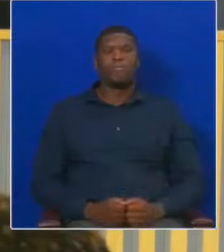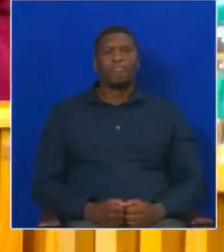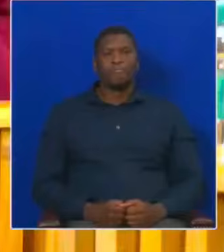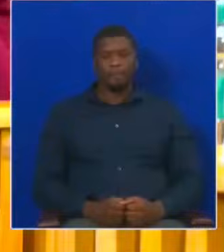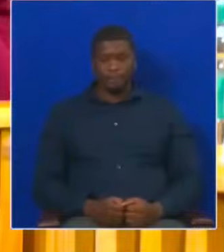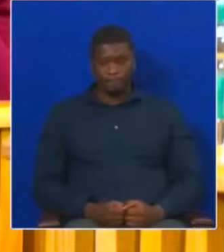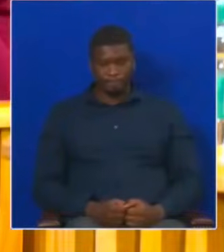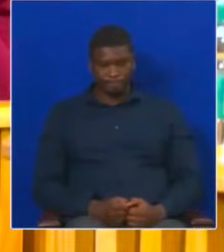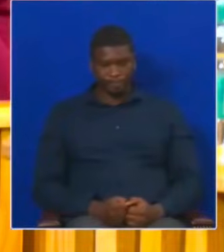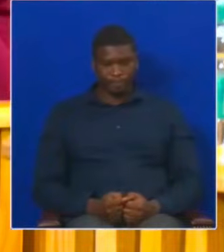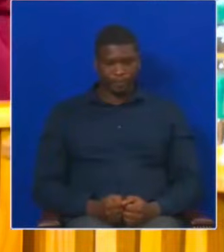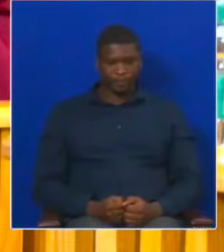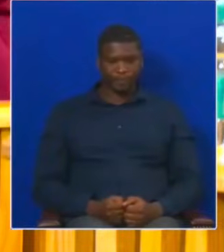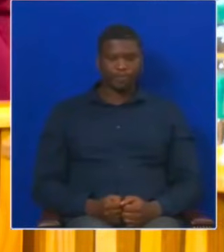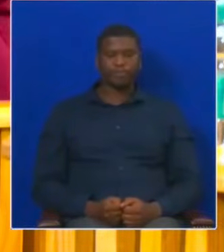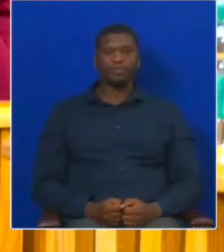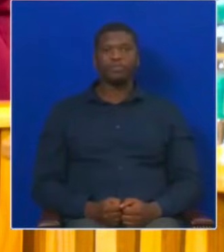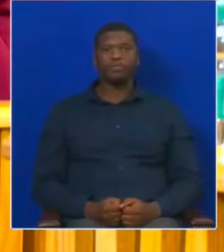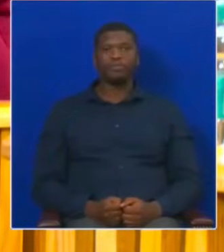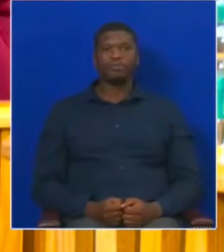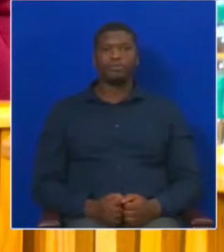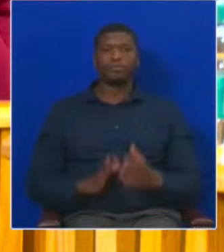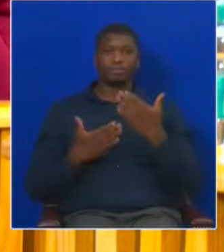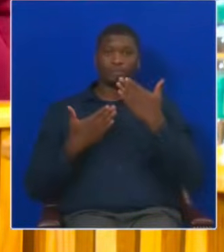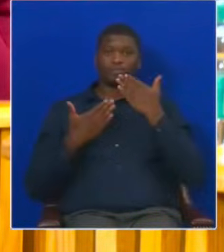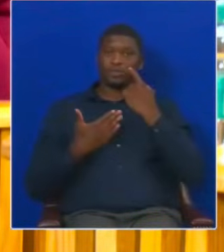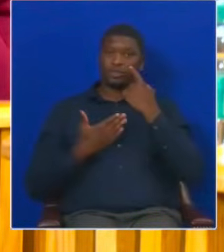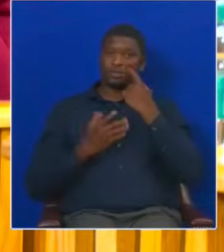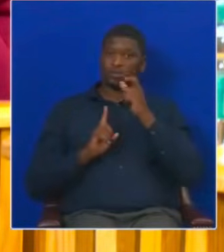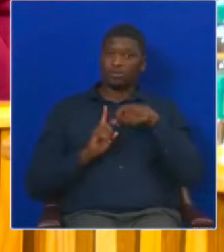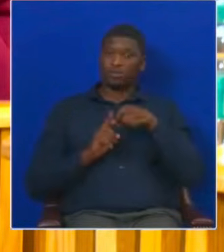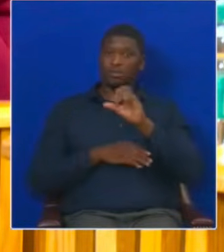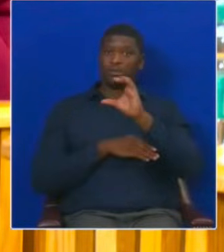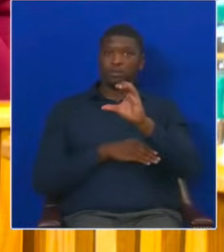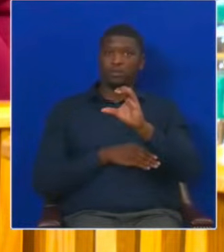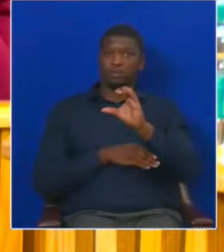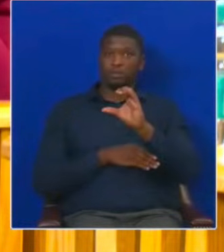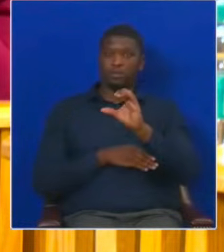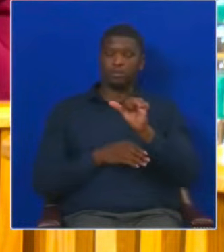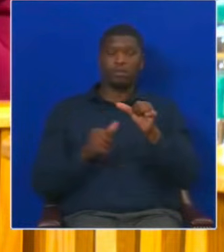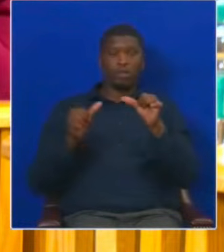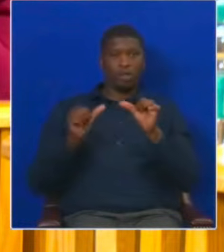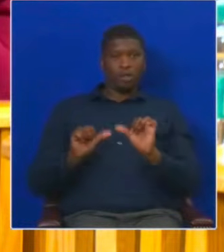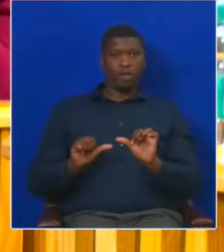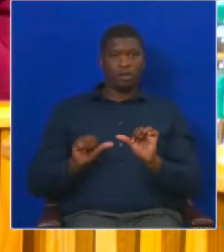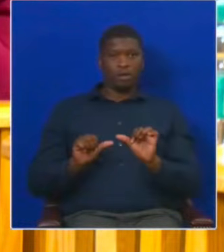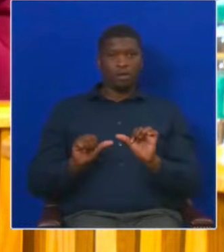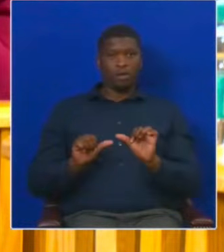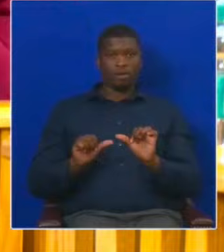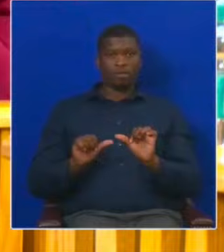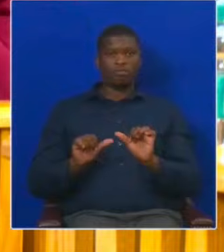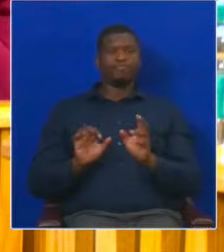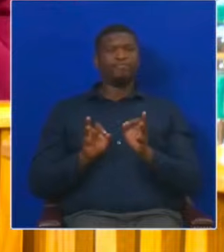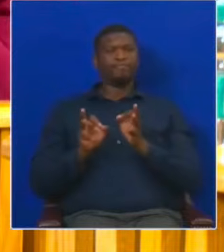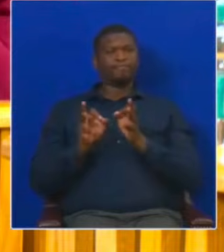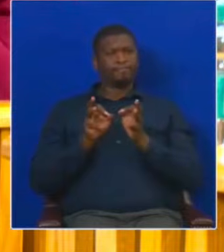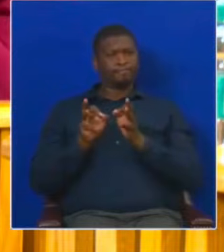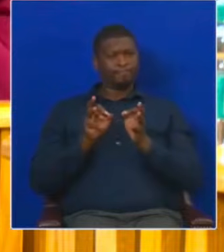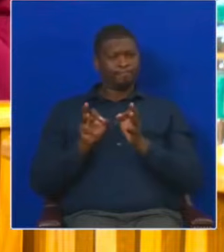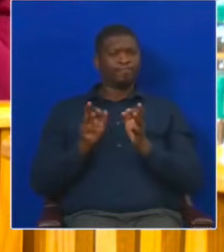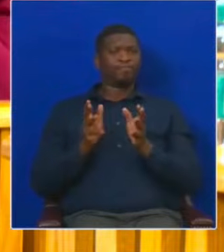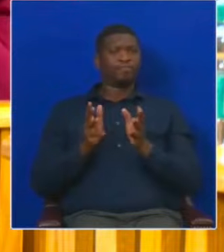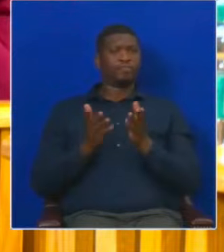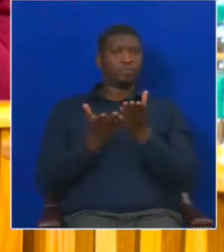Thank you, Witness C. Then to clarify the exchange between you and the